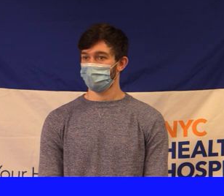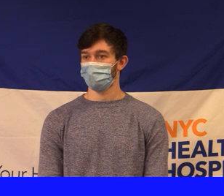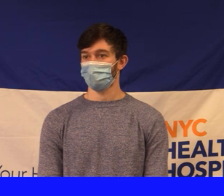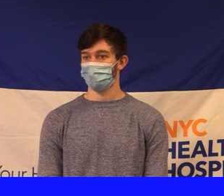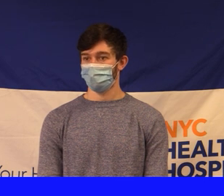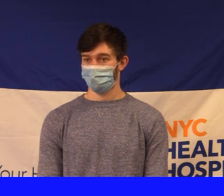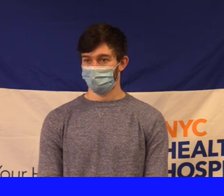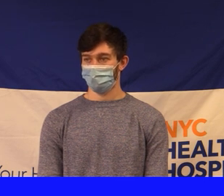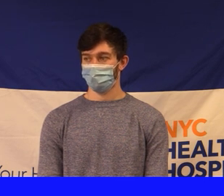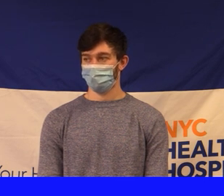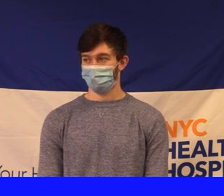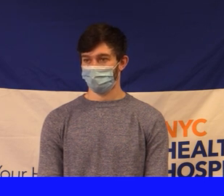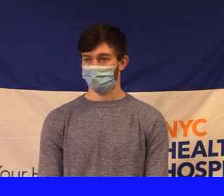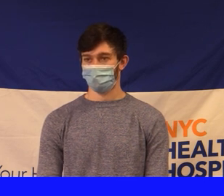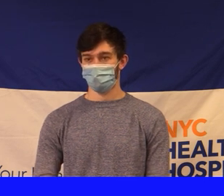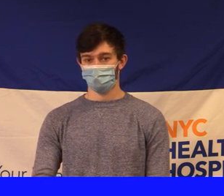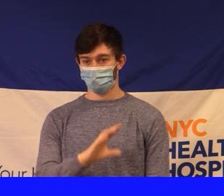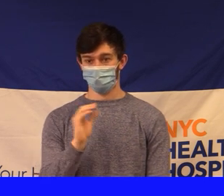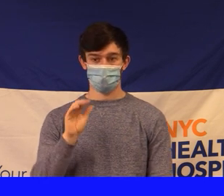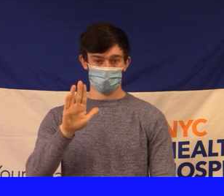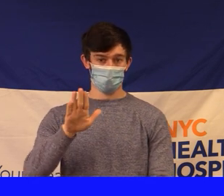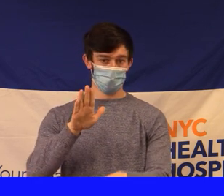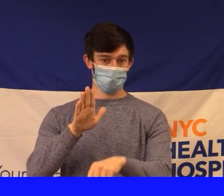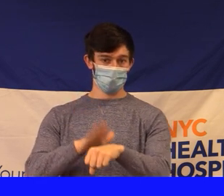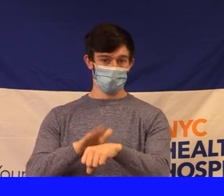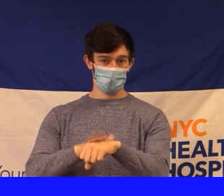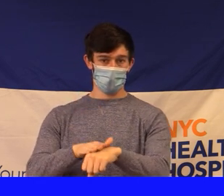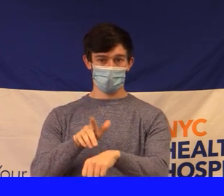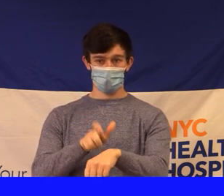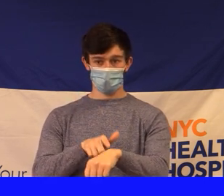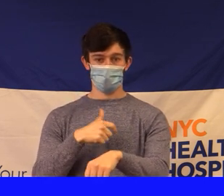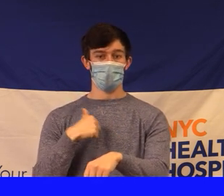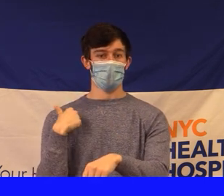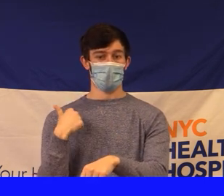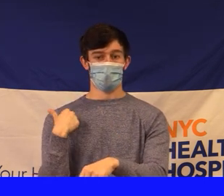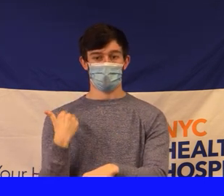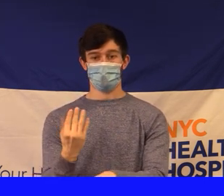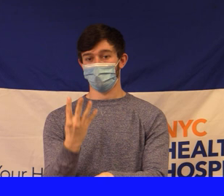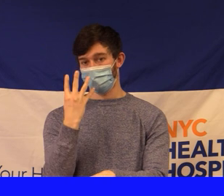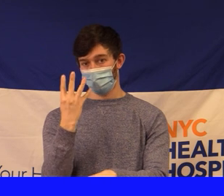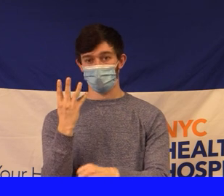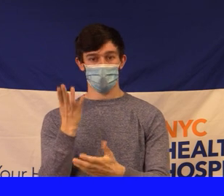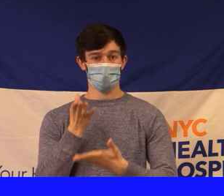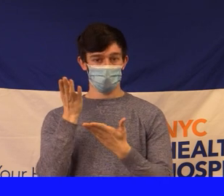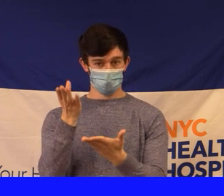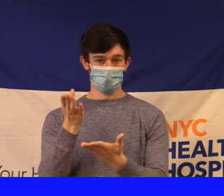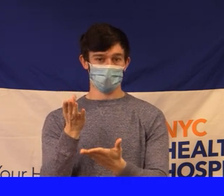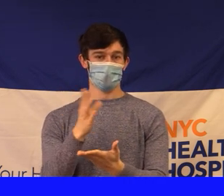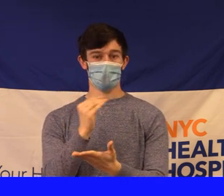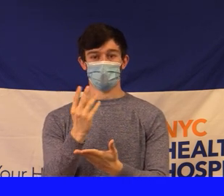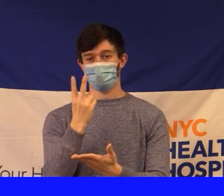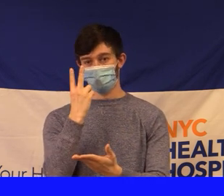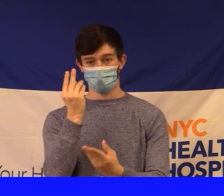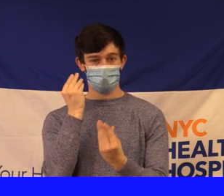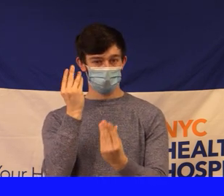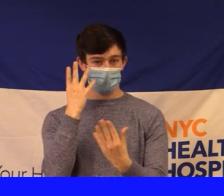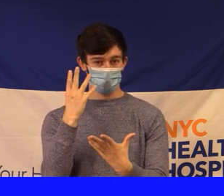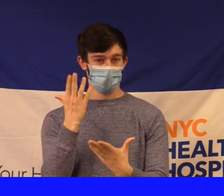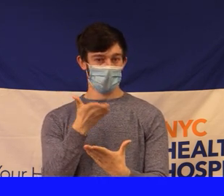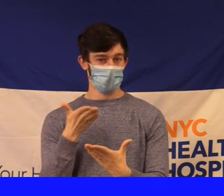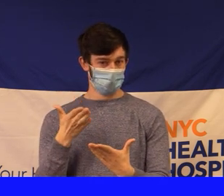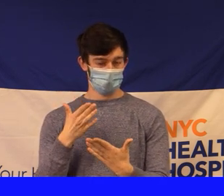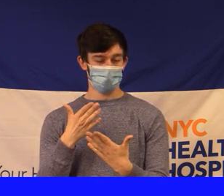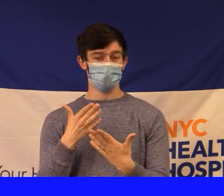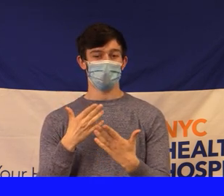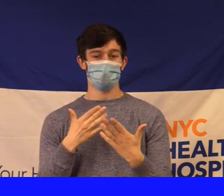And to heed your warning about time, we do have 4 resolutions and 2 informational items, so the